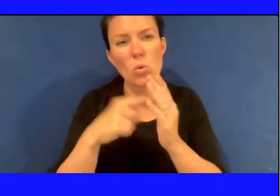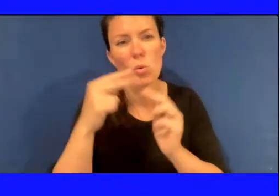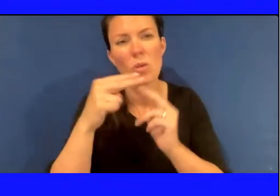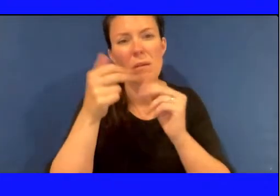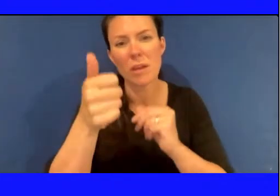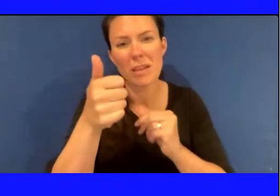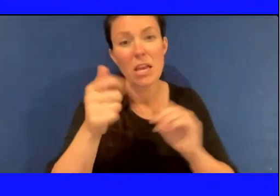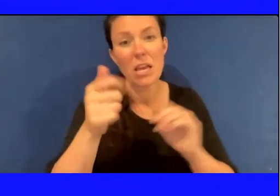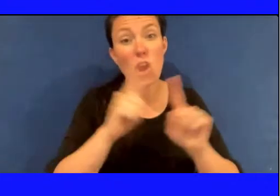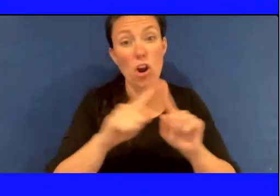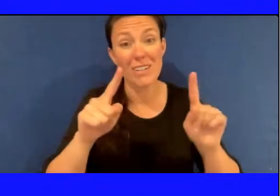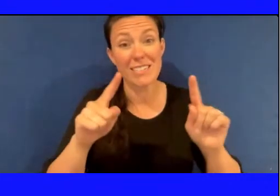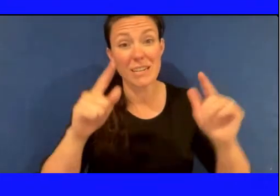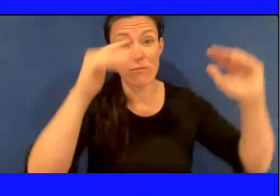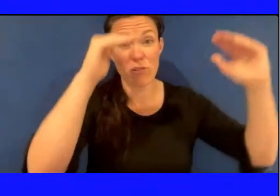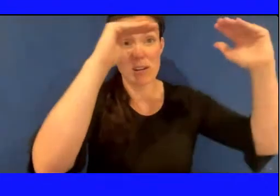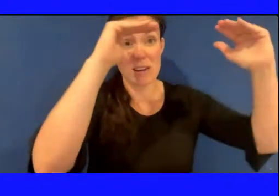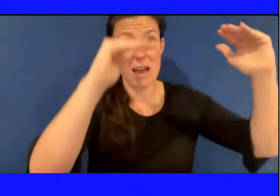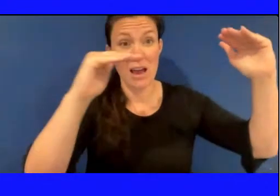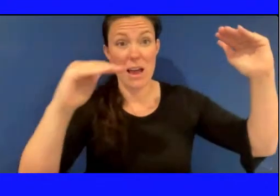in order to create some